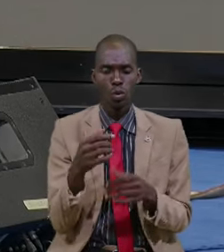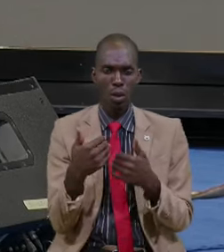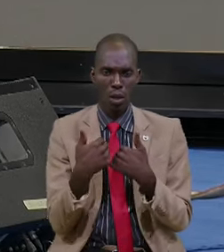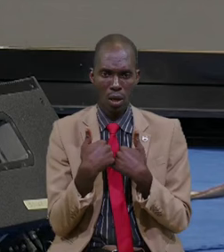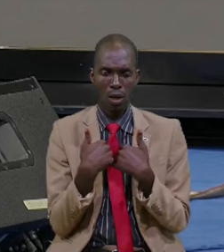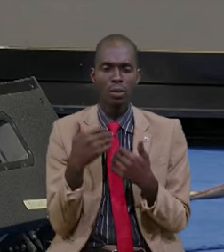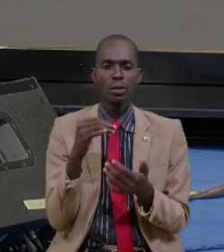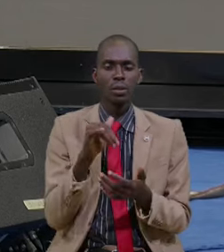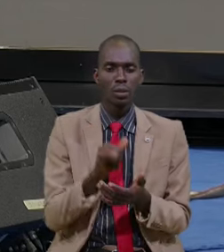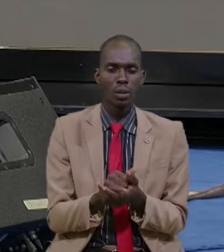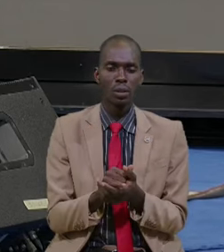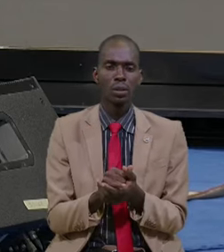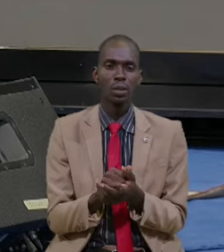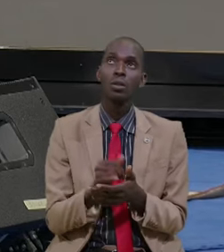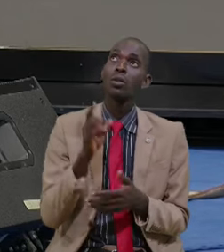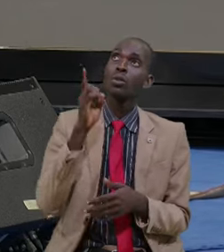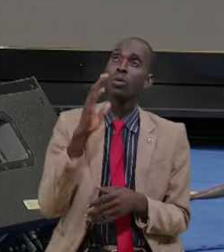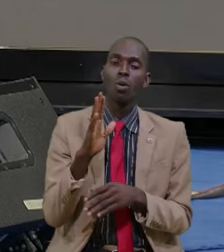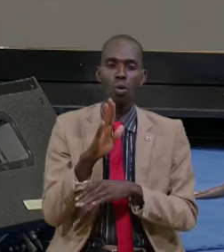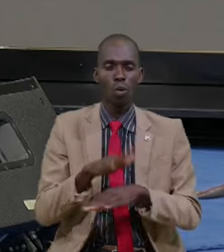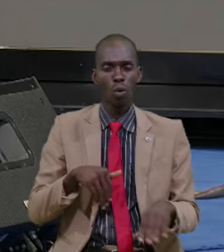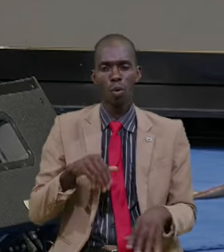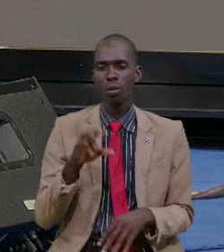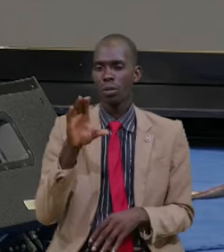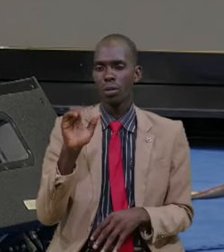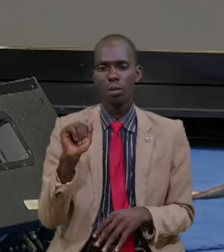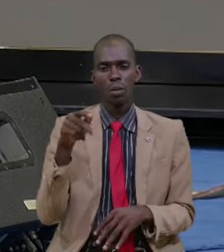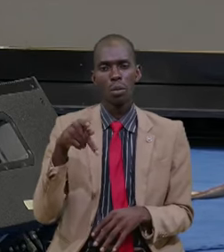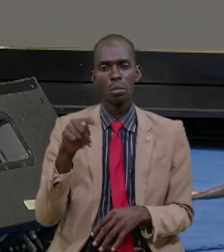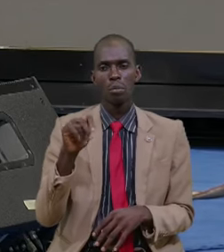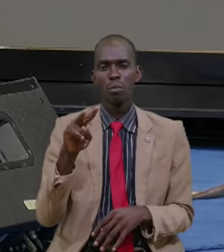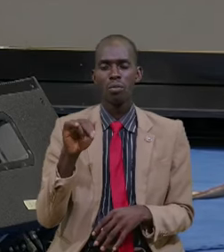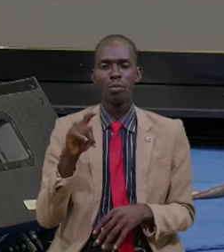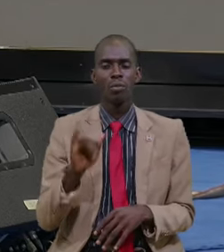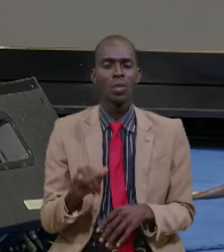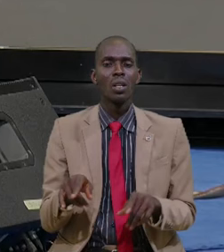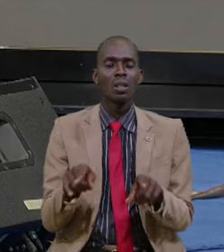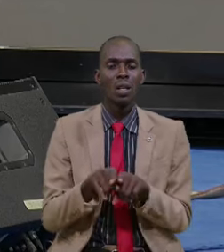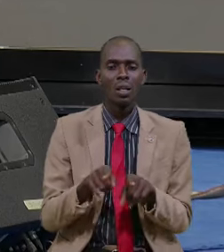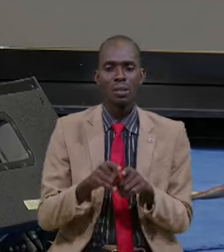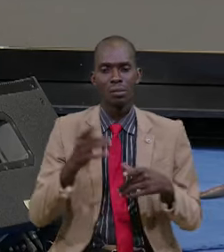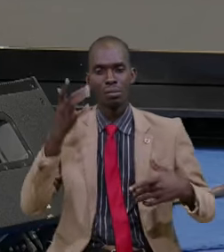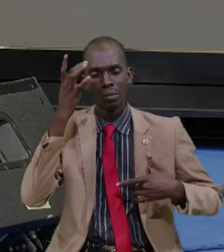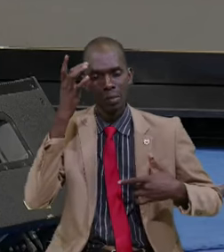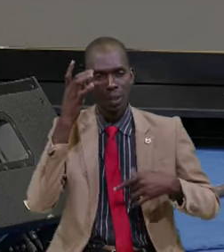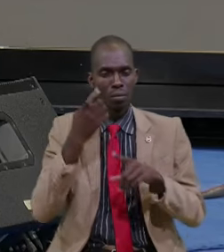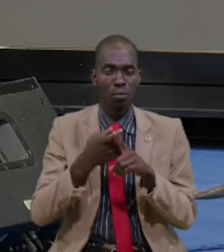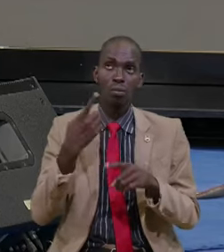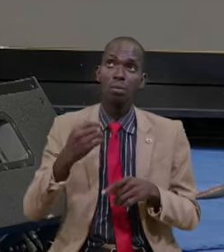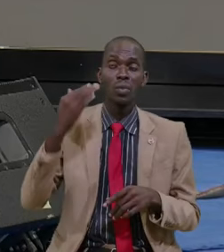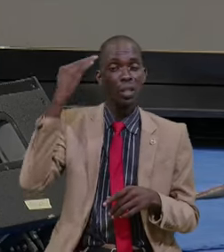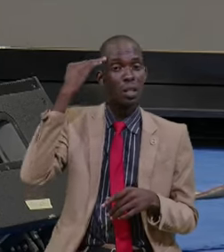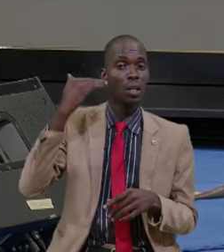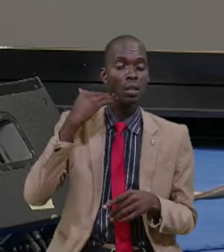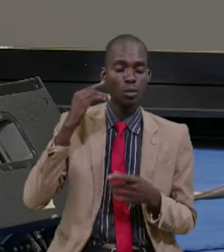God called captivity? Sickness, from the top of the head to the tip of the